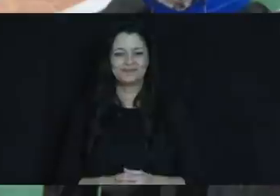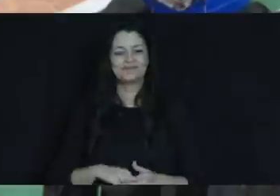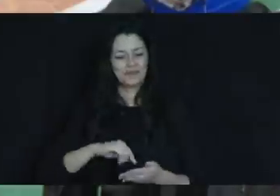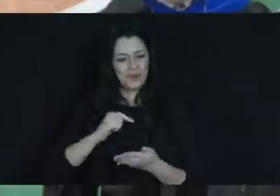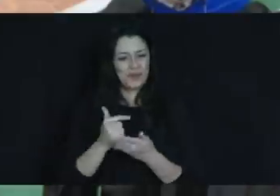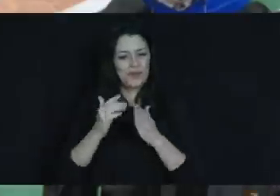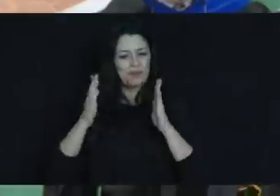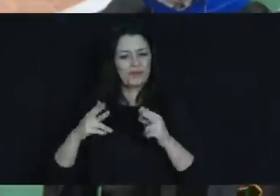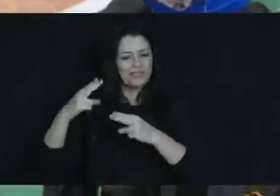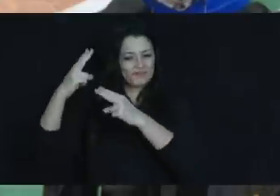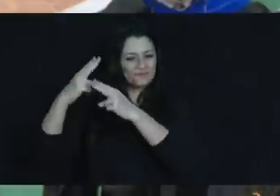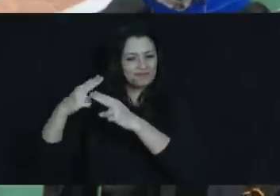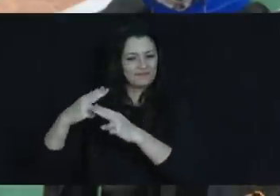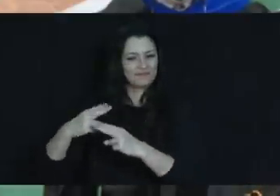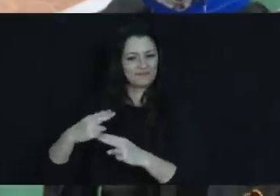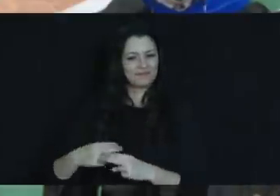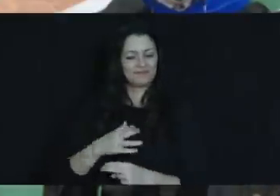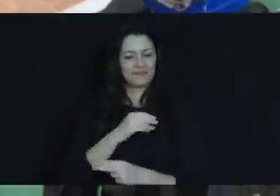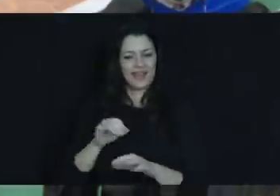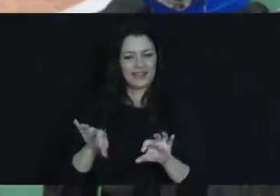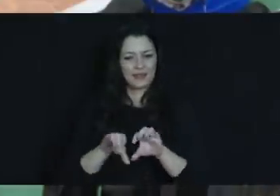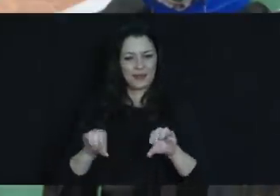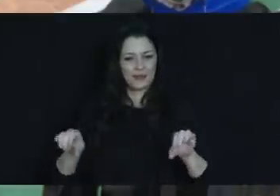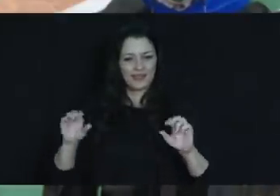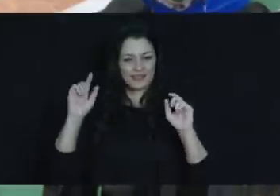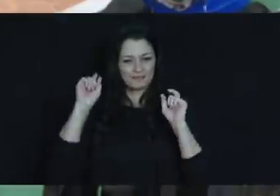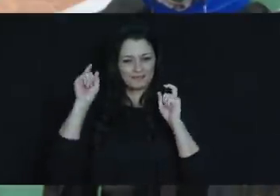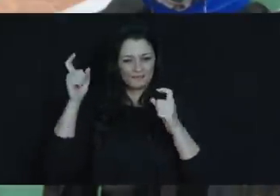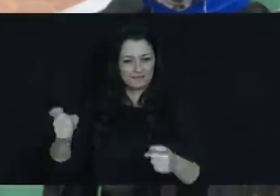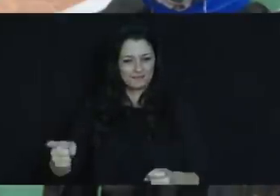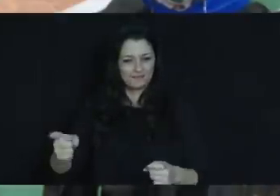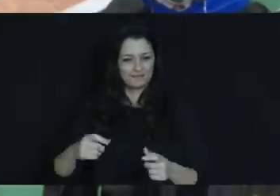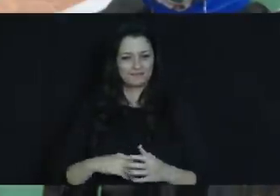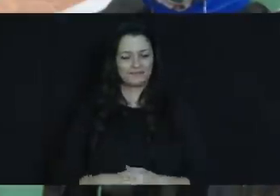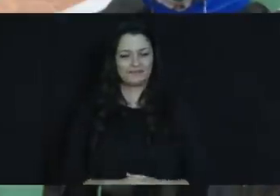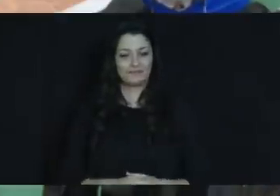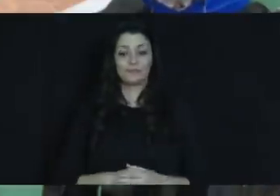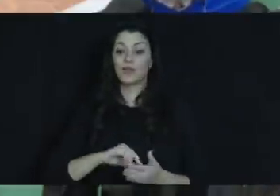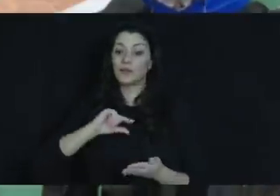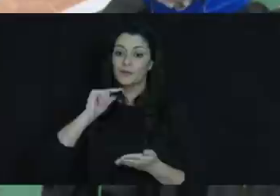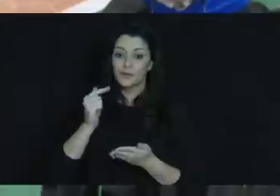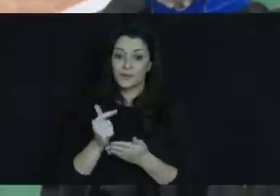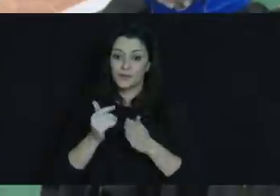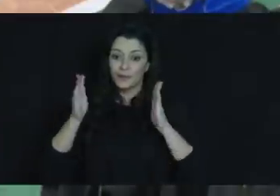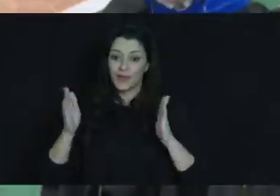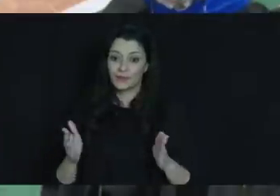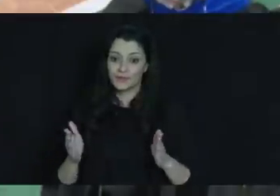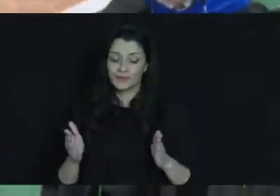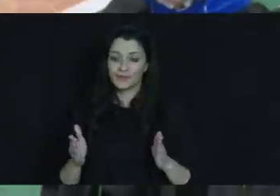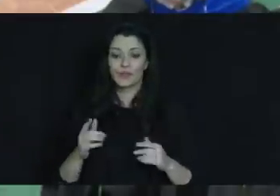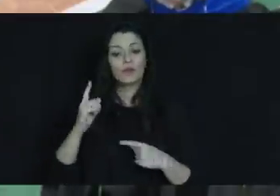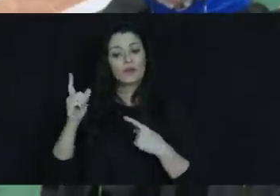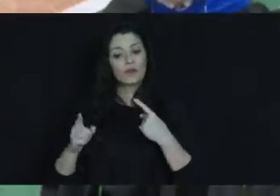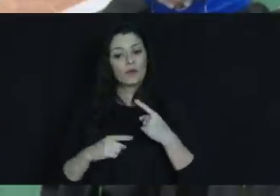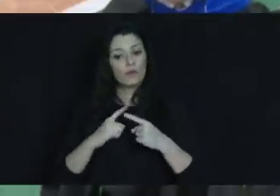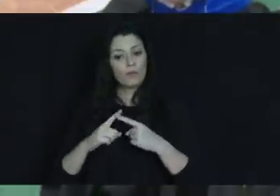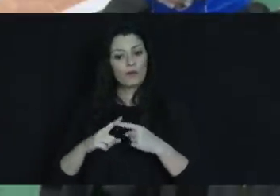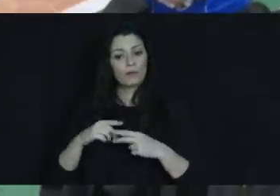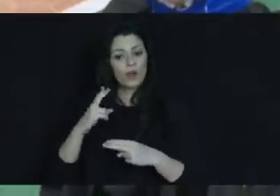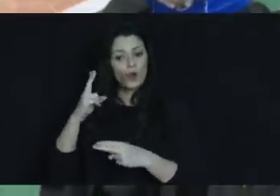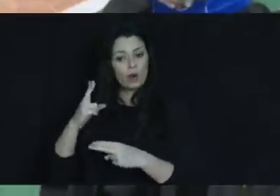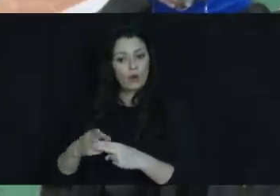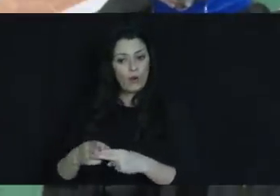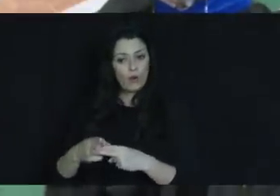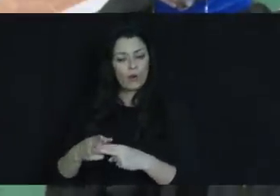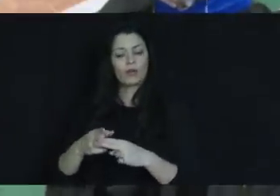the conferring of degrees. Graduates, we invite you to stand as you are able at